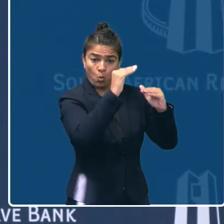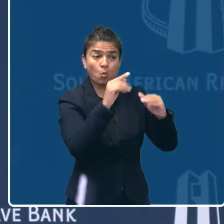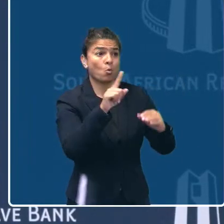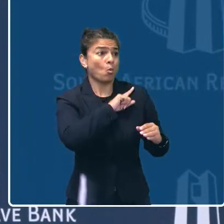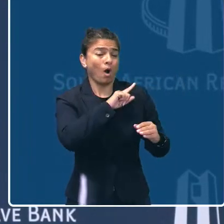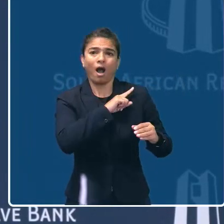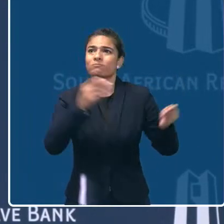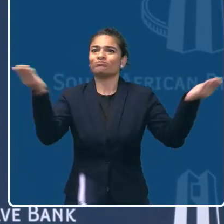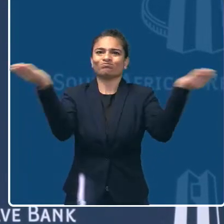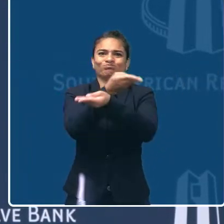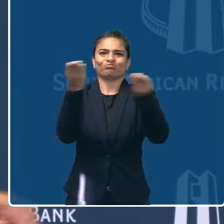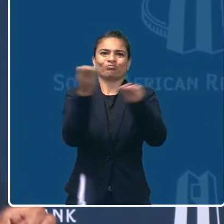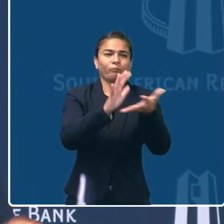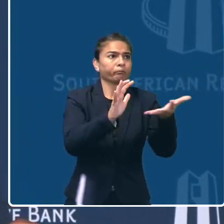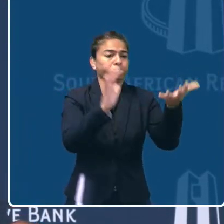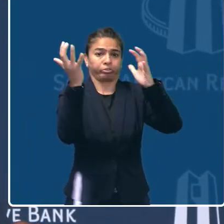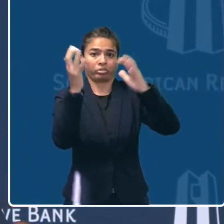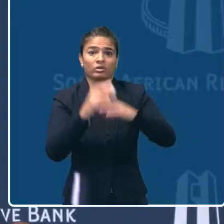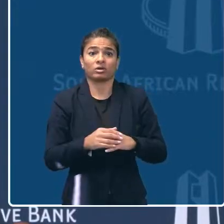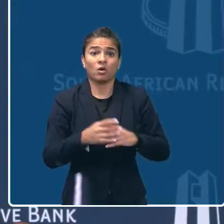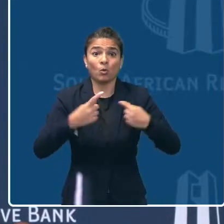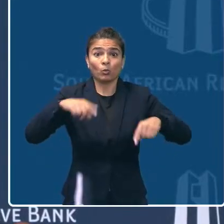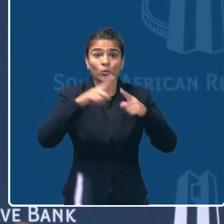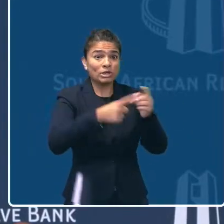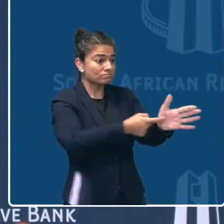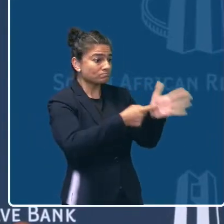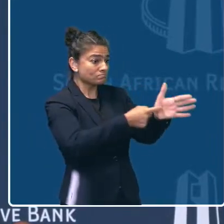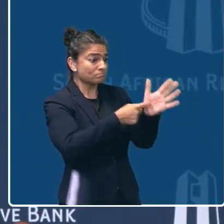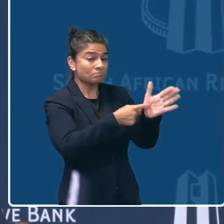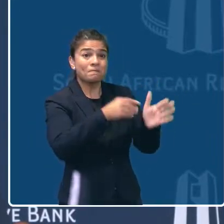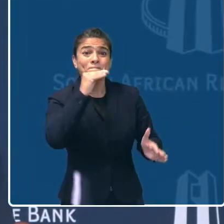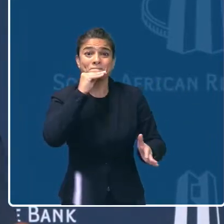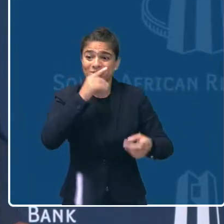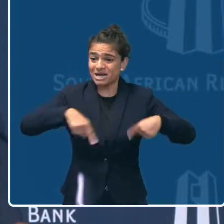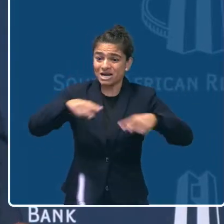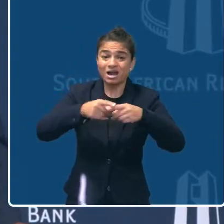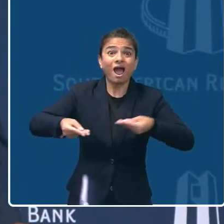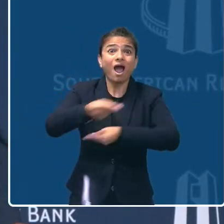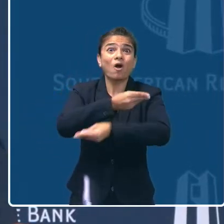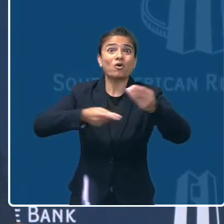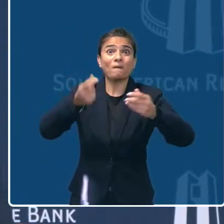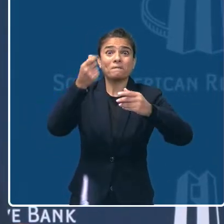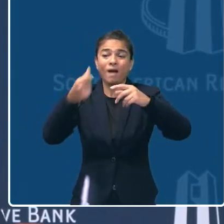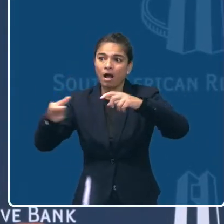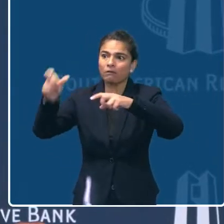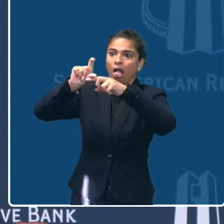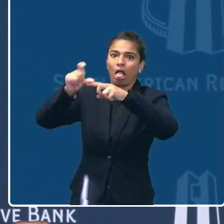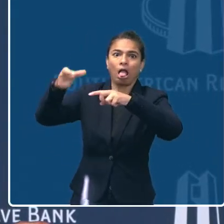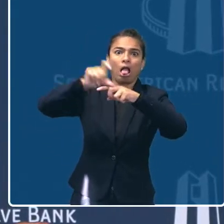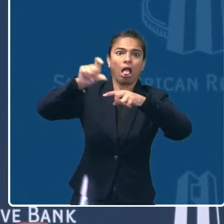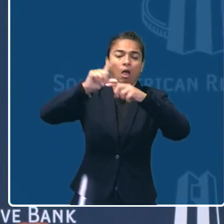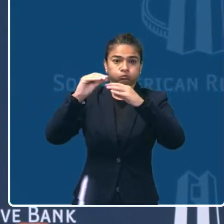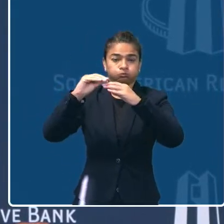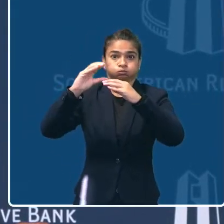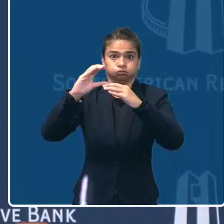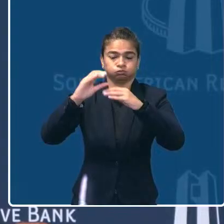disruptions. Those supply chain problems could also raise prices in other